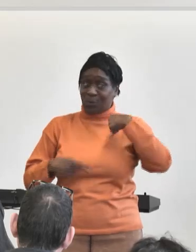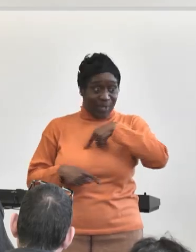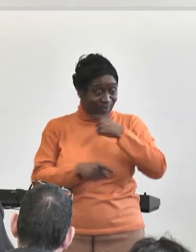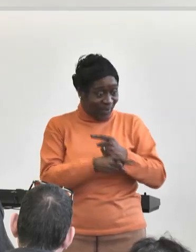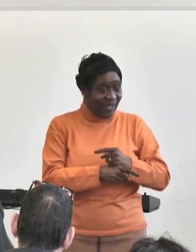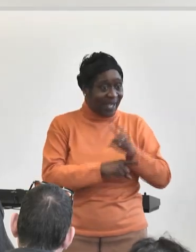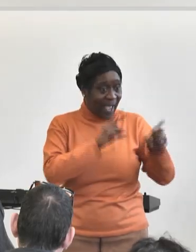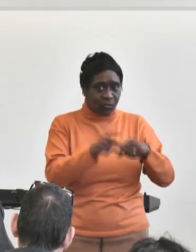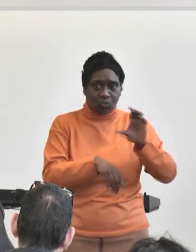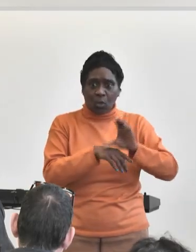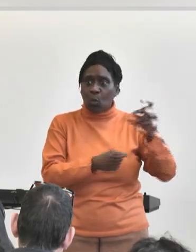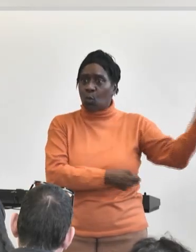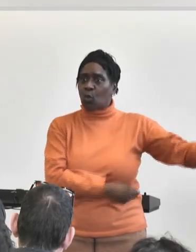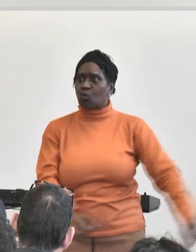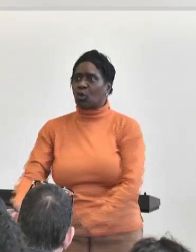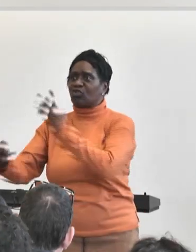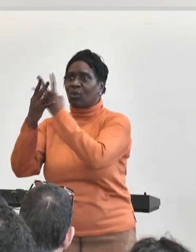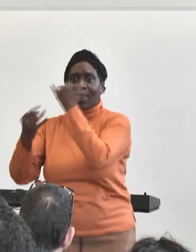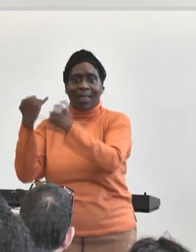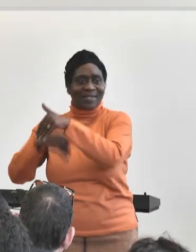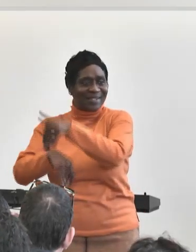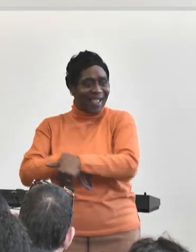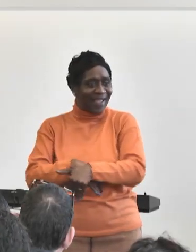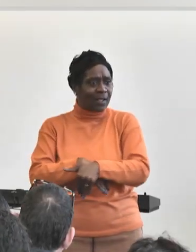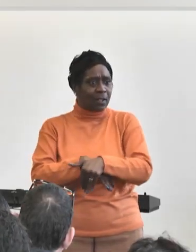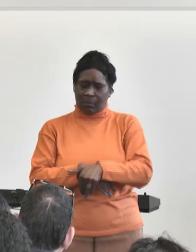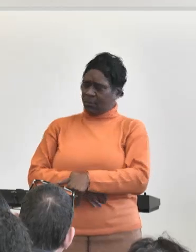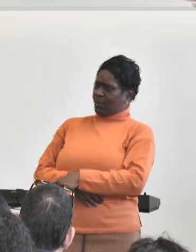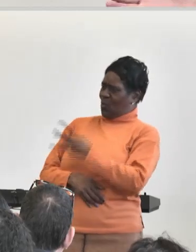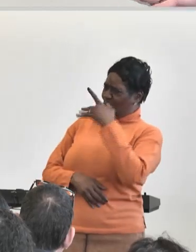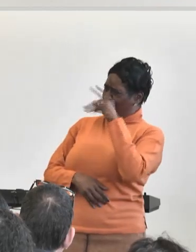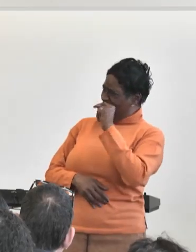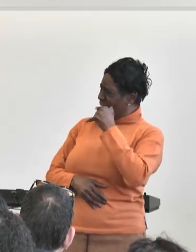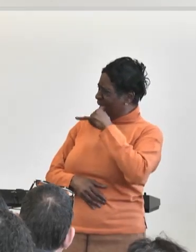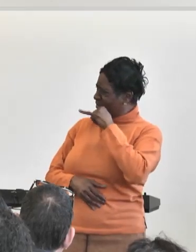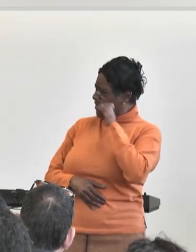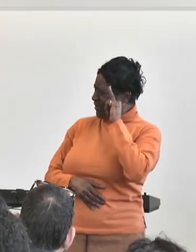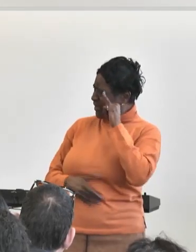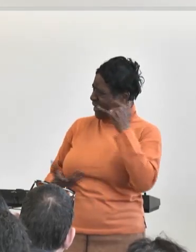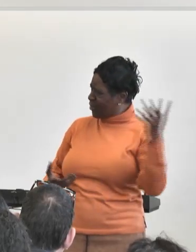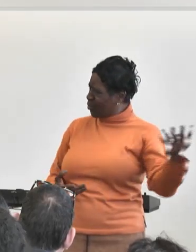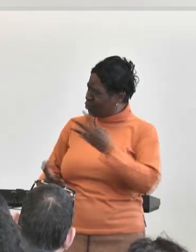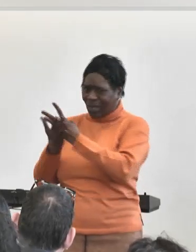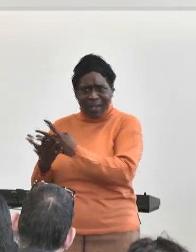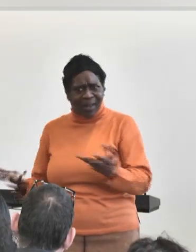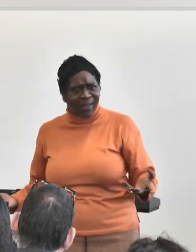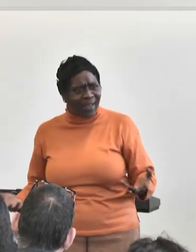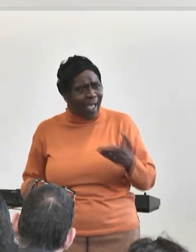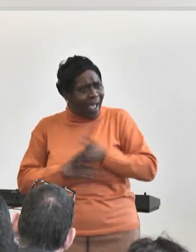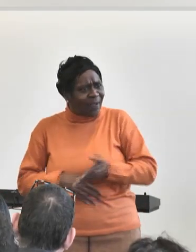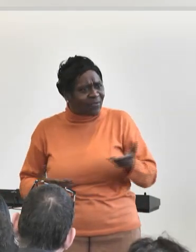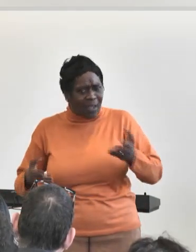hemos estado? We were thrown in jail last night. Estábamos en la cárcel anoche. What? After yesterday? Y dijeron, después de lo que pasó ayer?